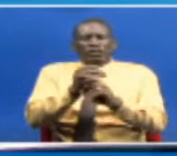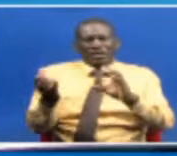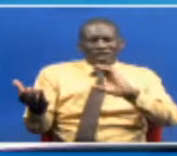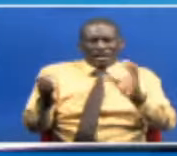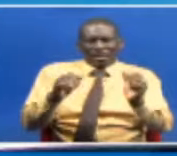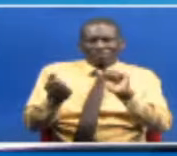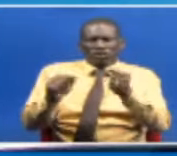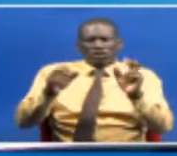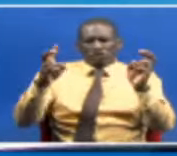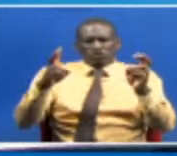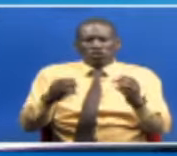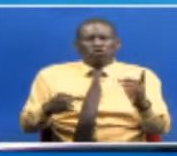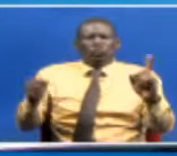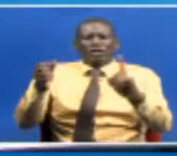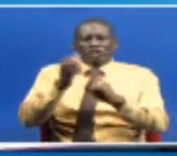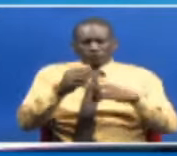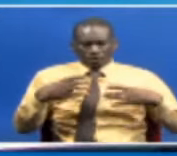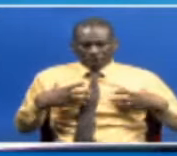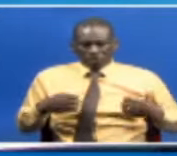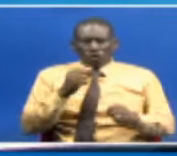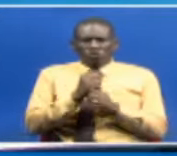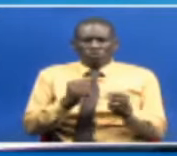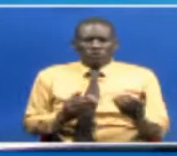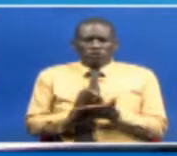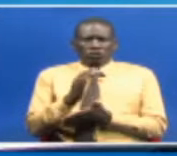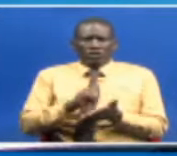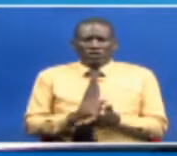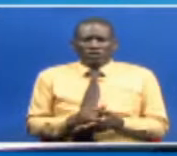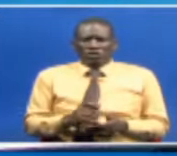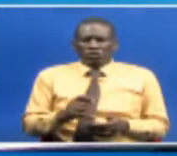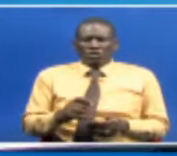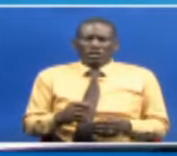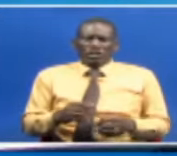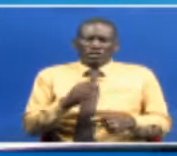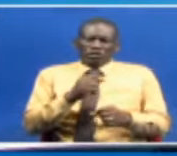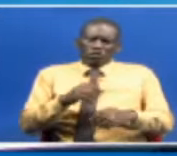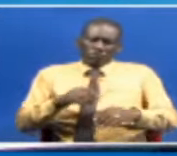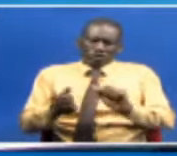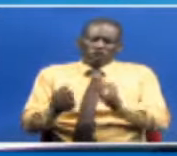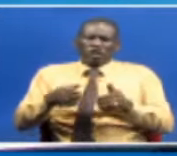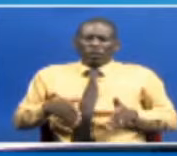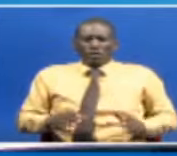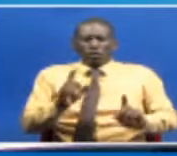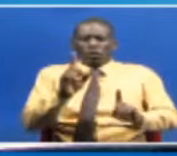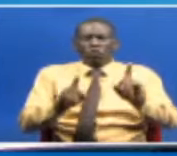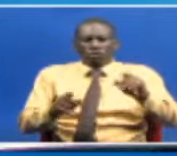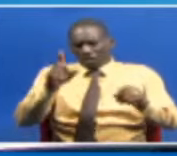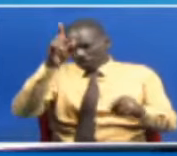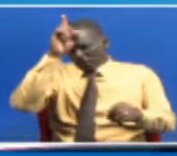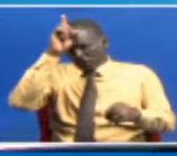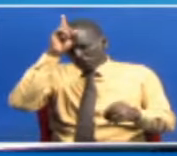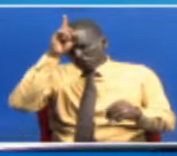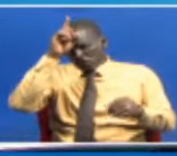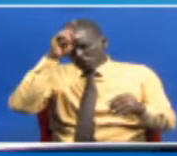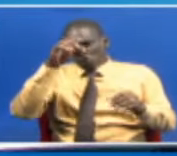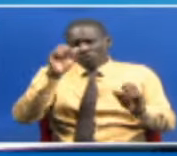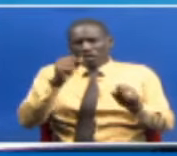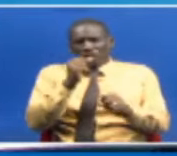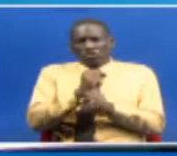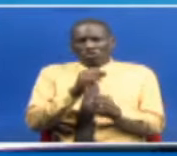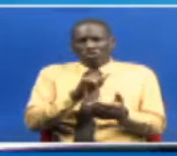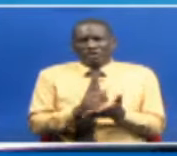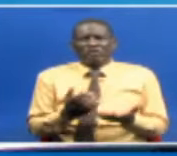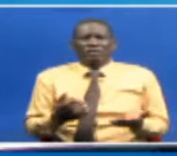the health, to make sure we dignify the way we cook in our rural homes, we do push this. And we are doing it in 3 years, by the